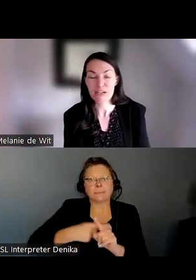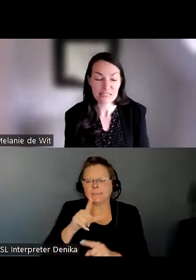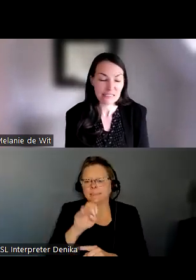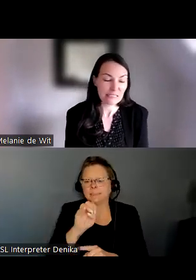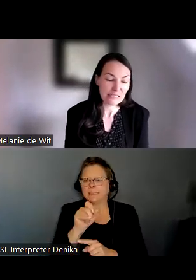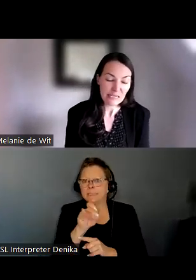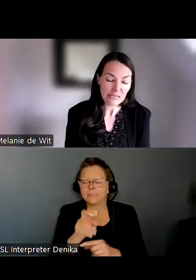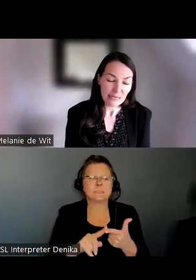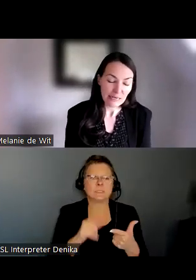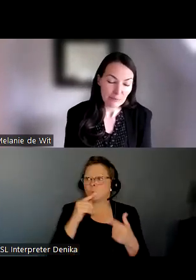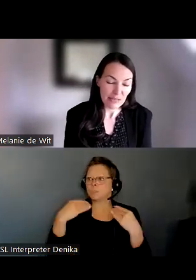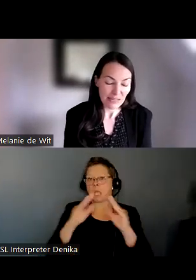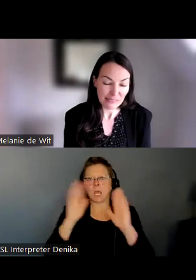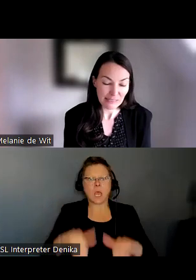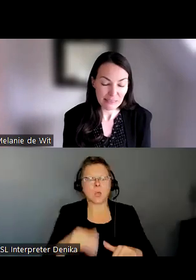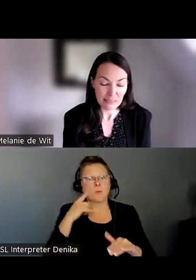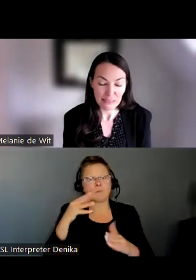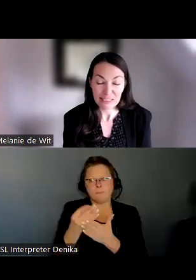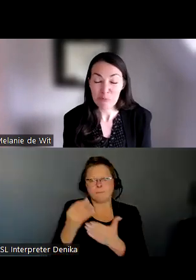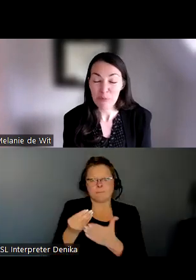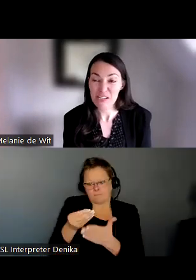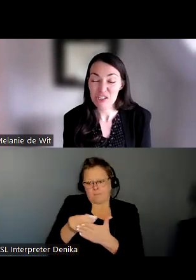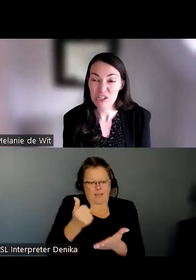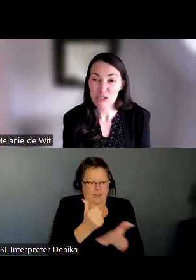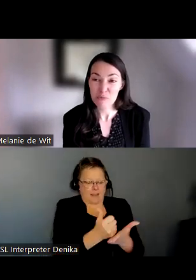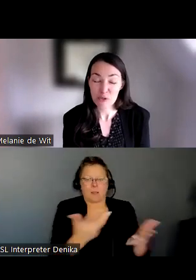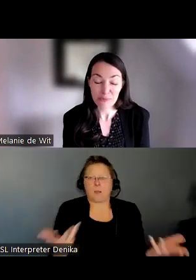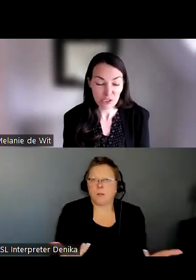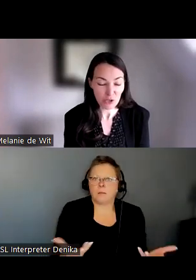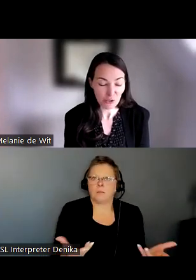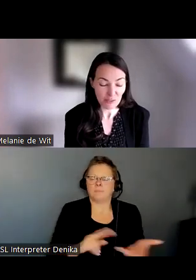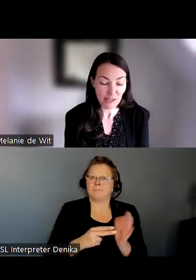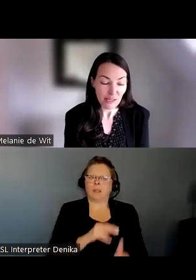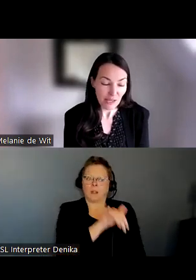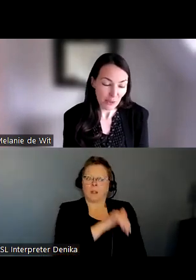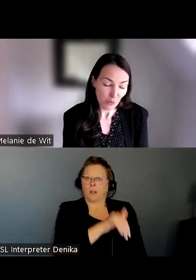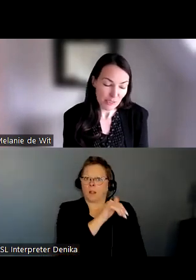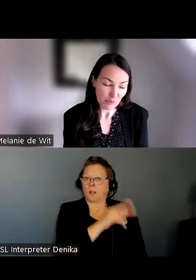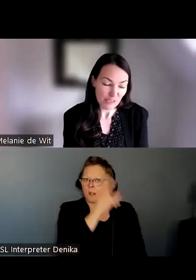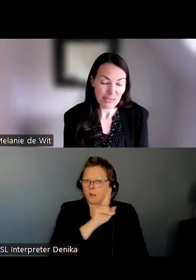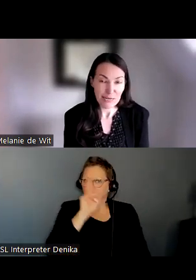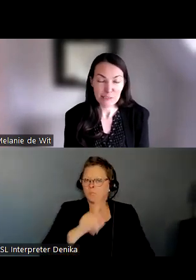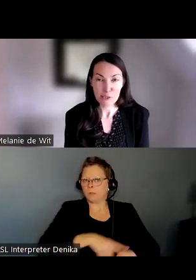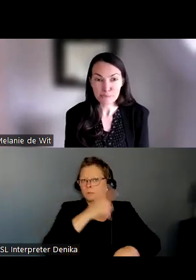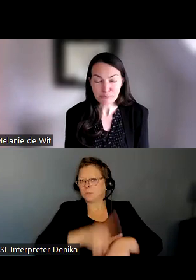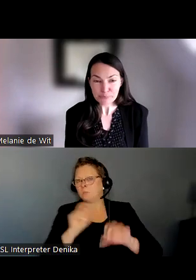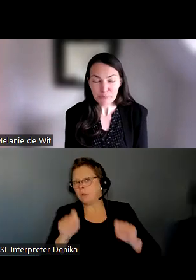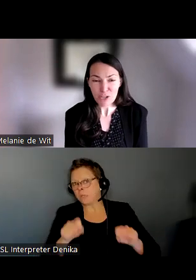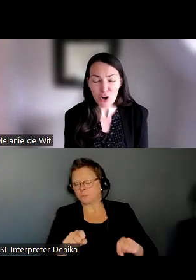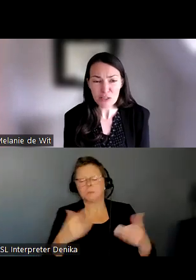up finances? And that can keep a patient in hospital much longer than they otherwise would stay.